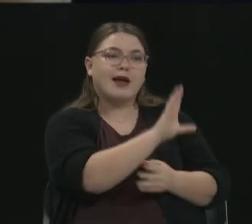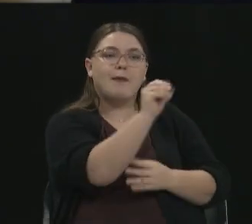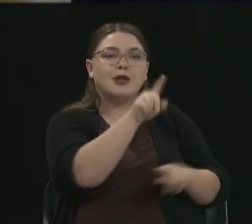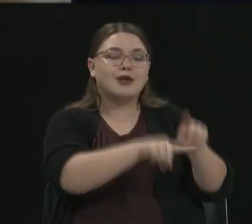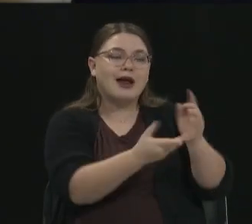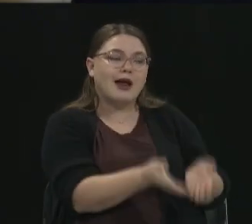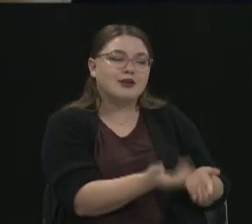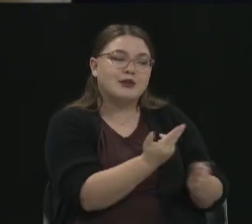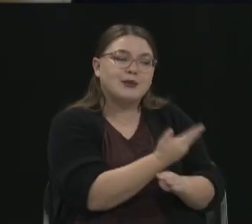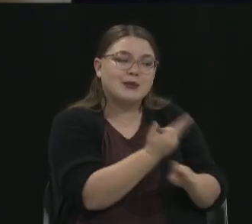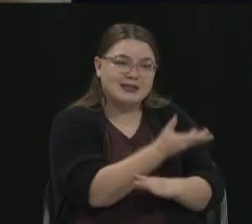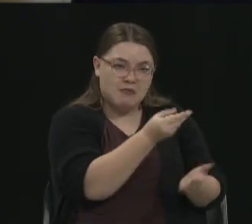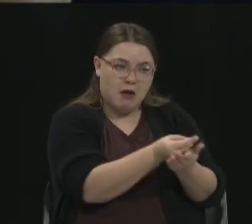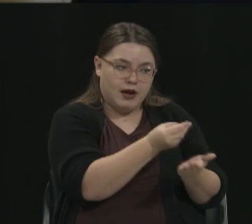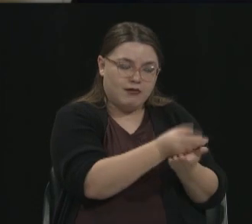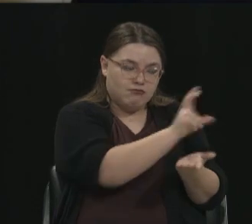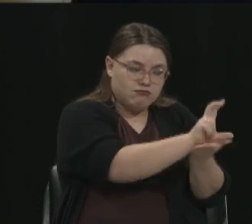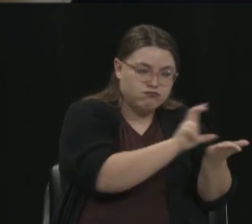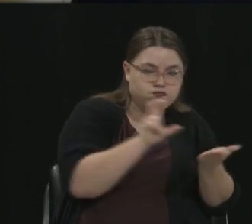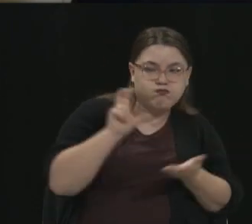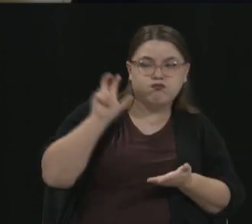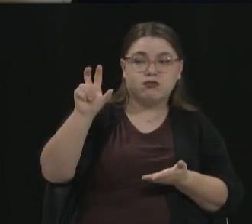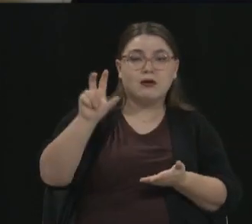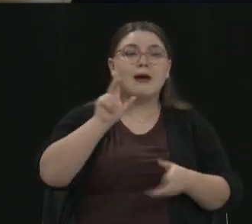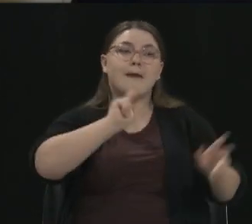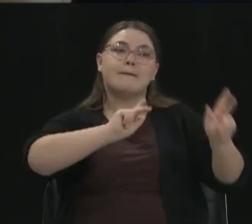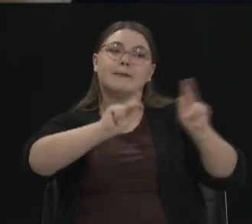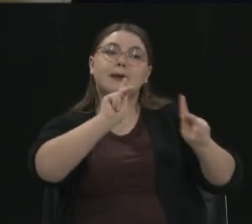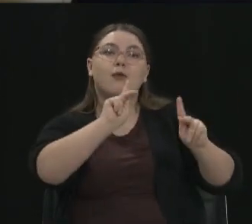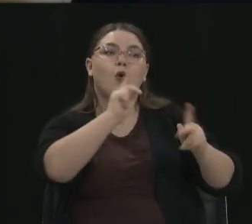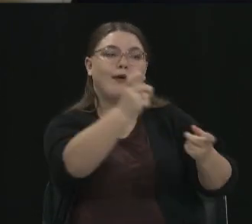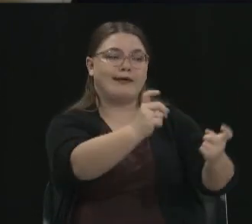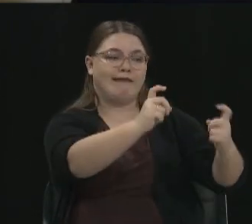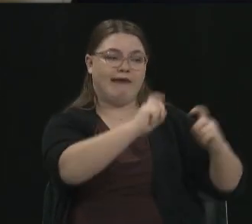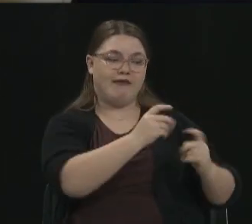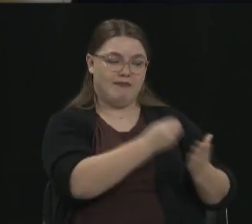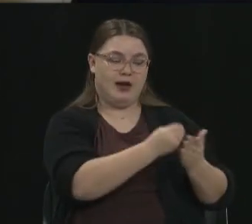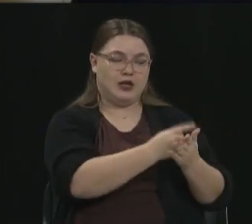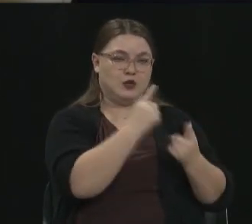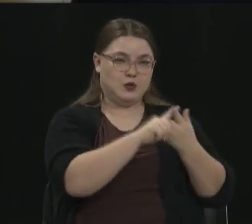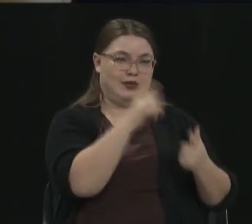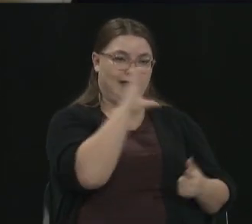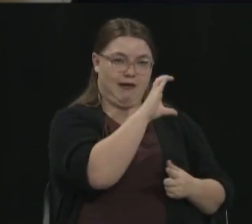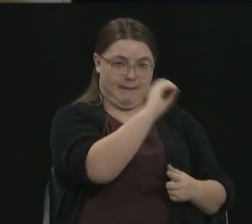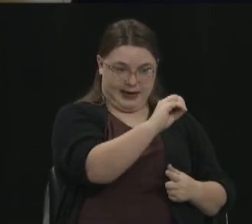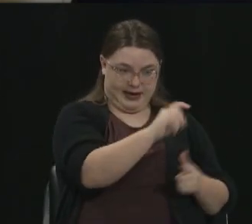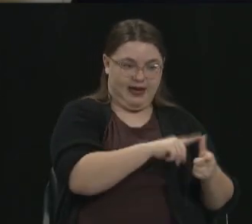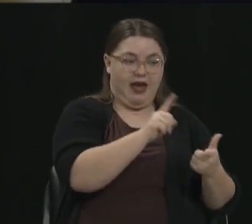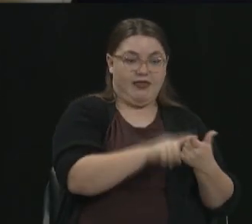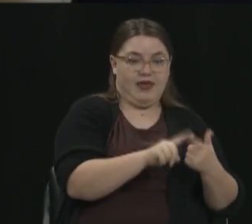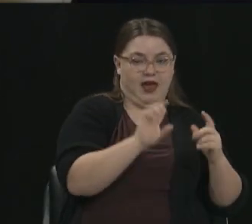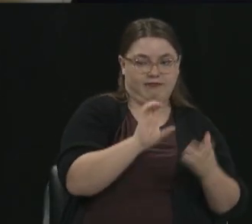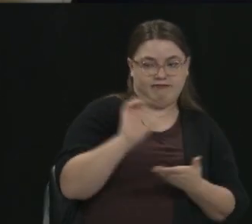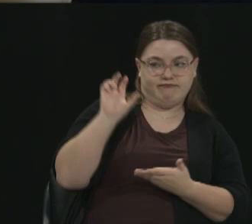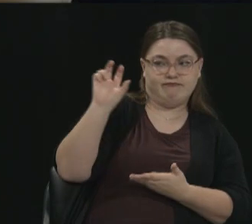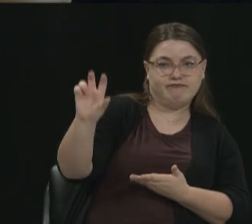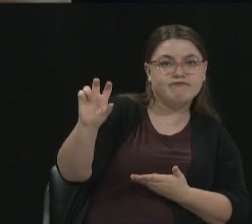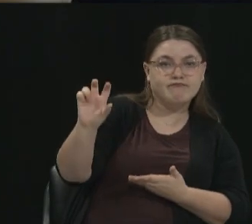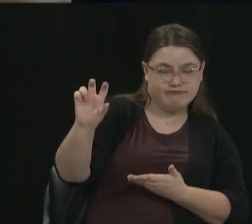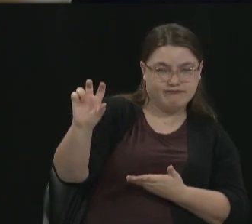People who work for a corporation could give money to a PAC, say, or a union could give money to a PAC, but it couldn't come out of their